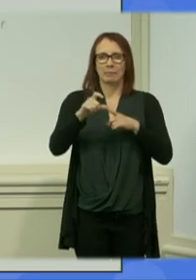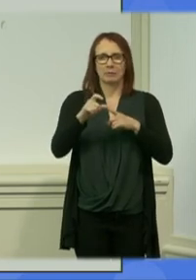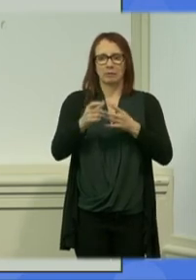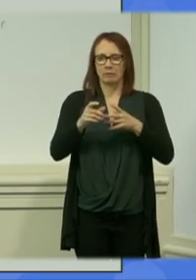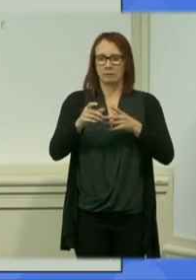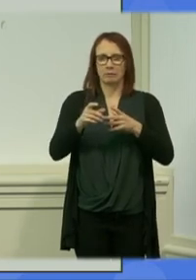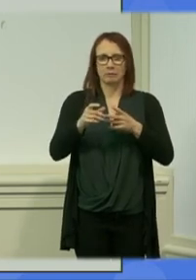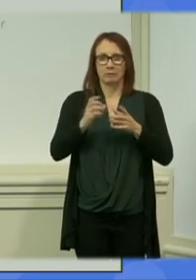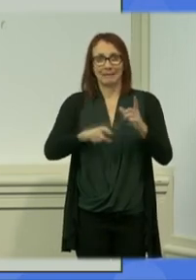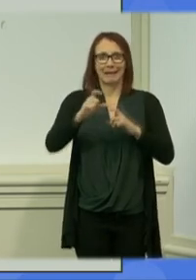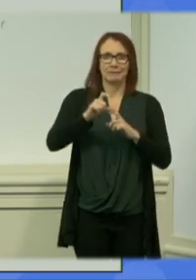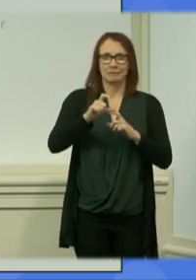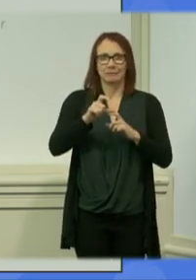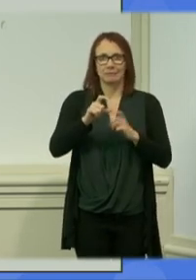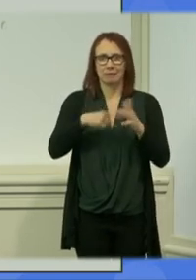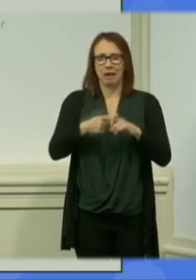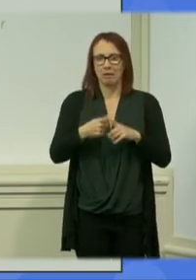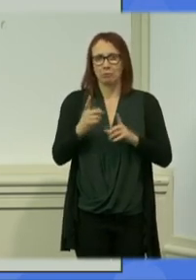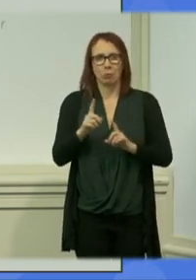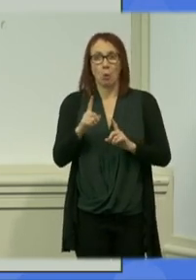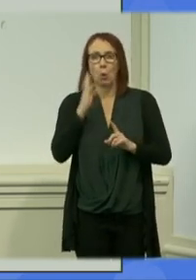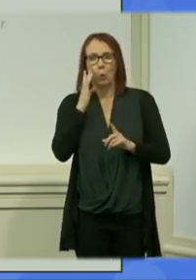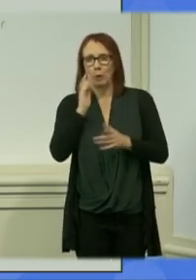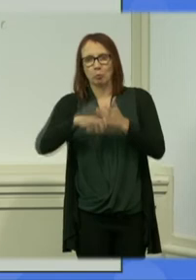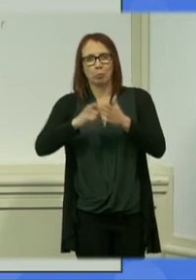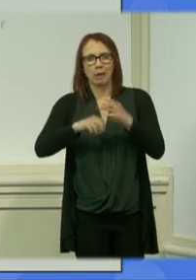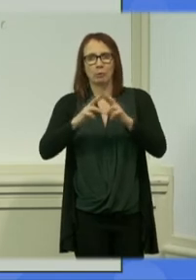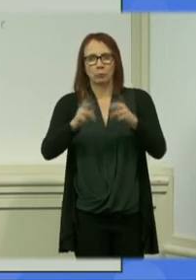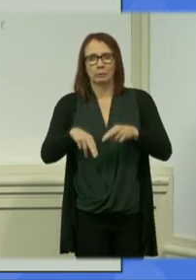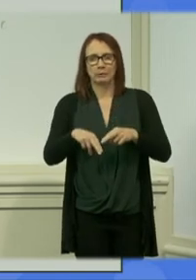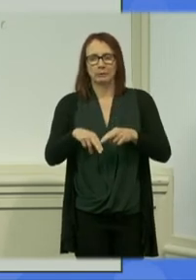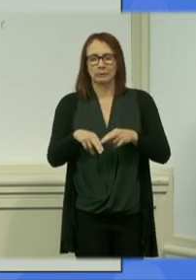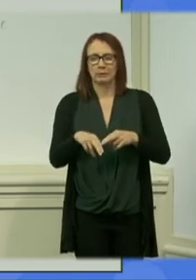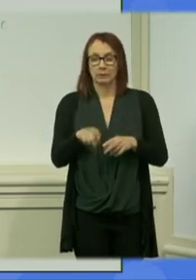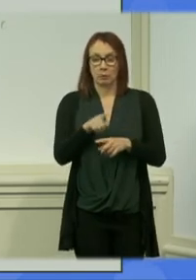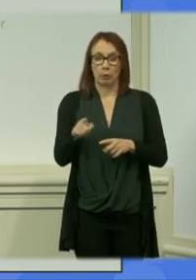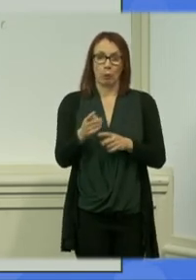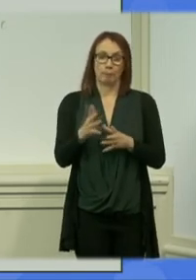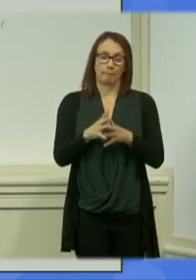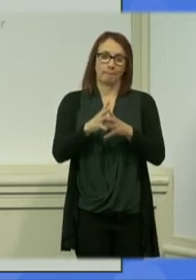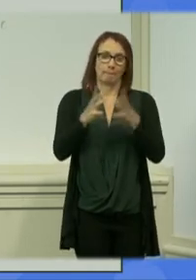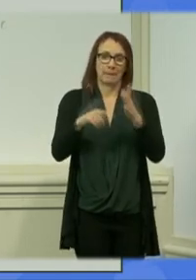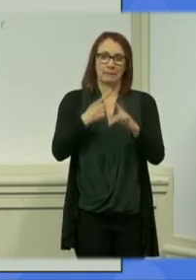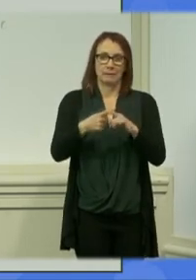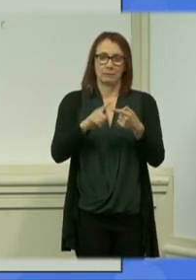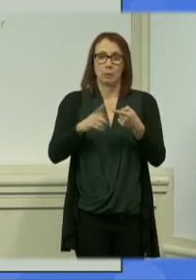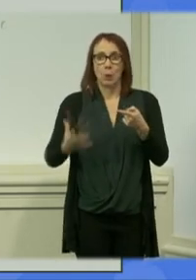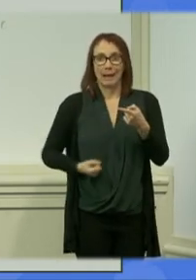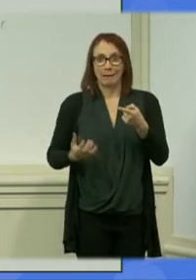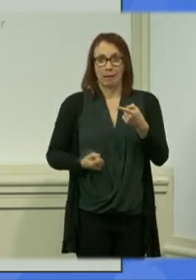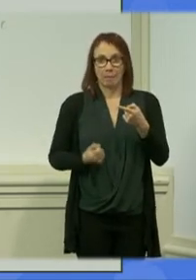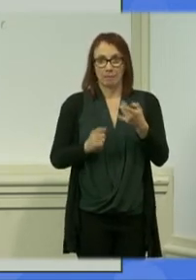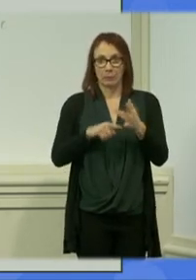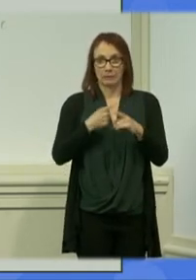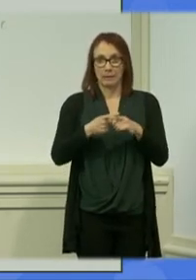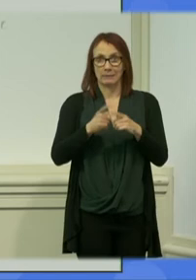when you're paying for property. Now these taxes, the three really big ones which we've discussed already, are income tax, that's